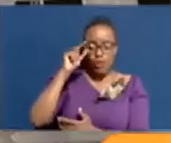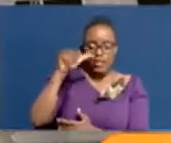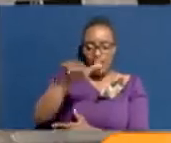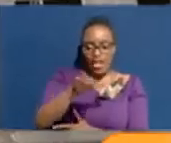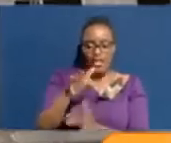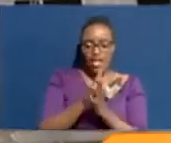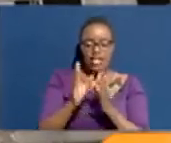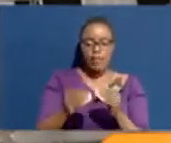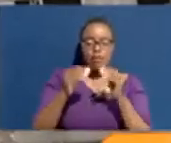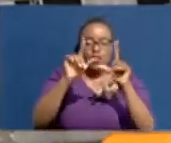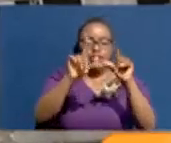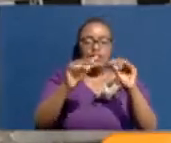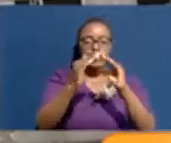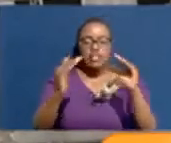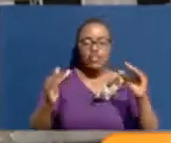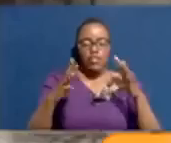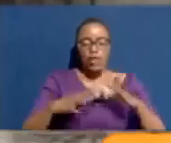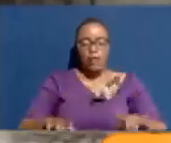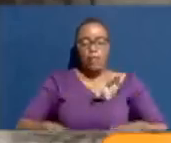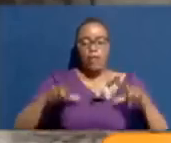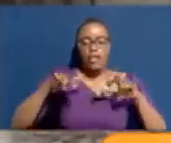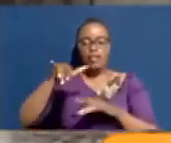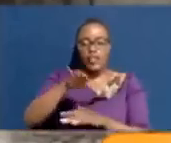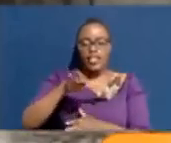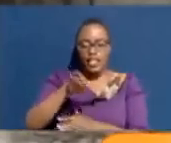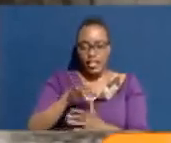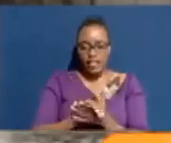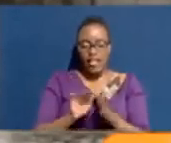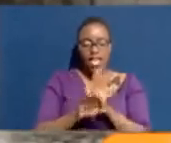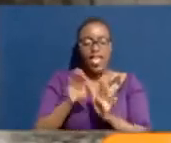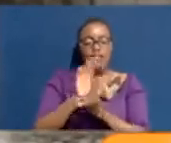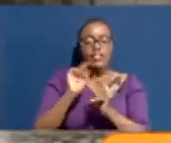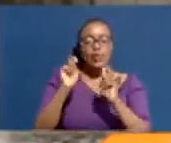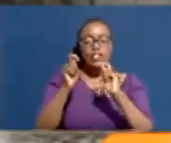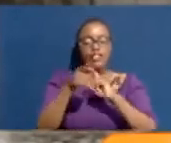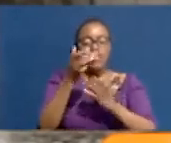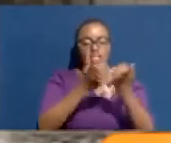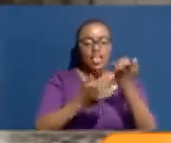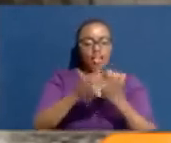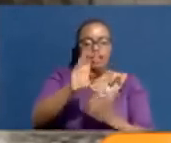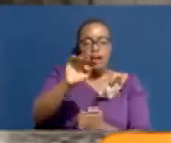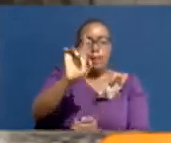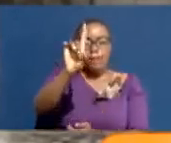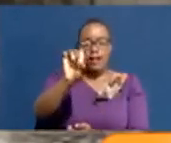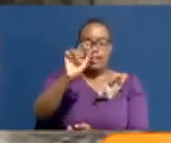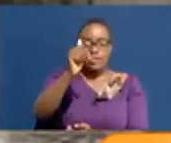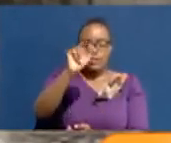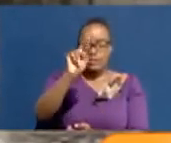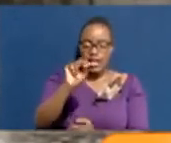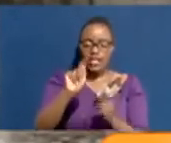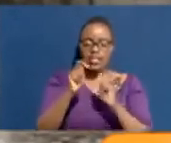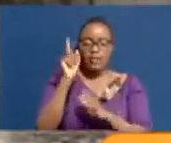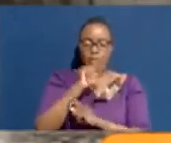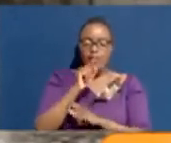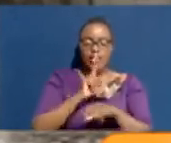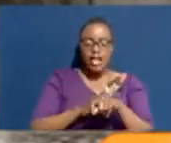and provide affordable housing for the locals. Nadhara ya Buxton yote itabadilika, uchumi wa Buxton utabadilika. Manake ukiweka